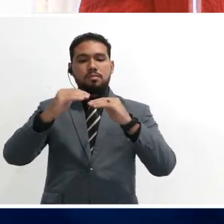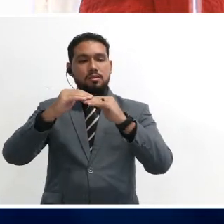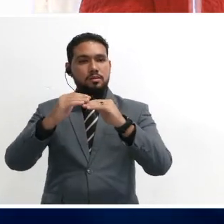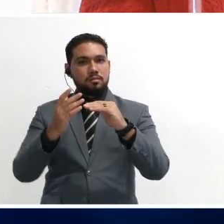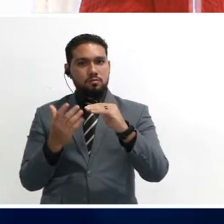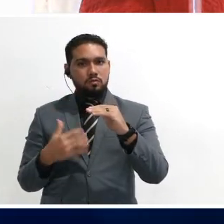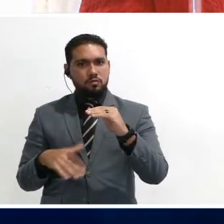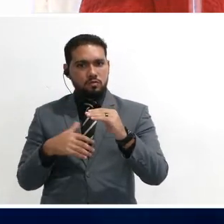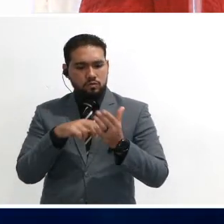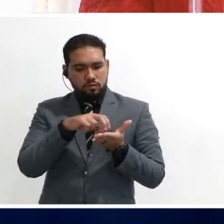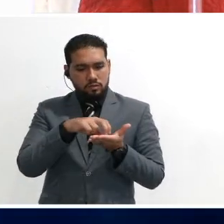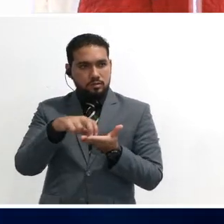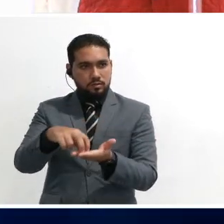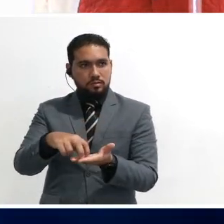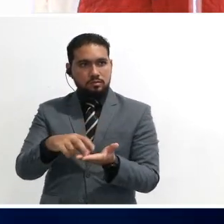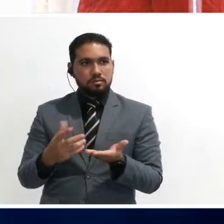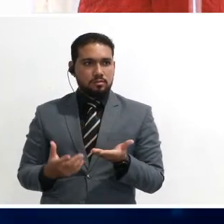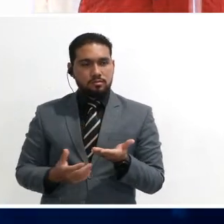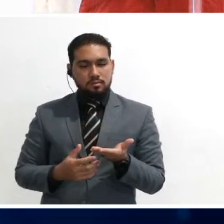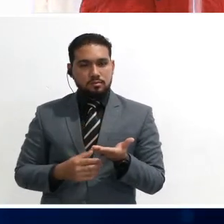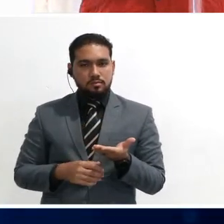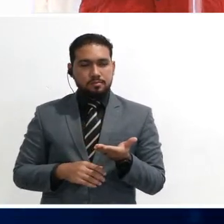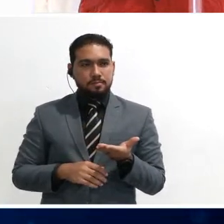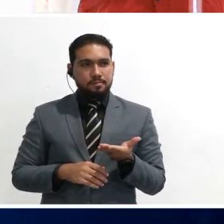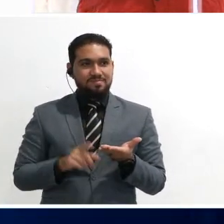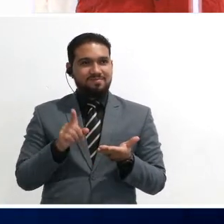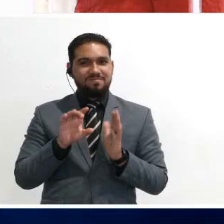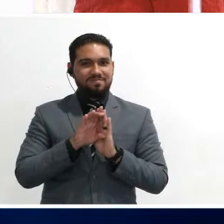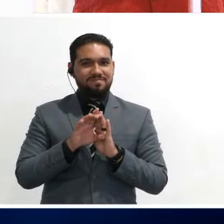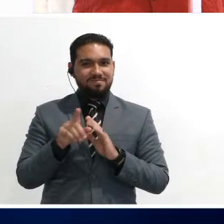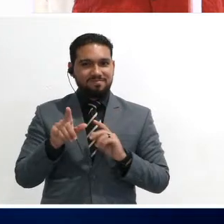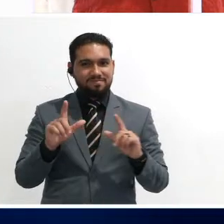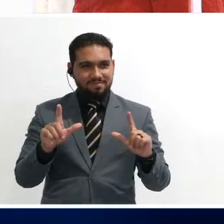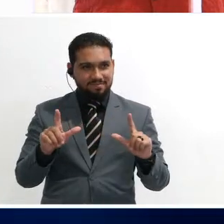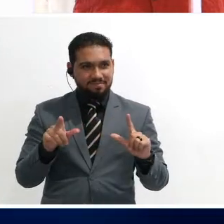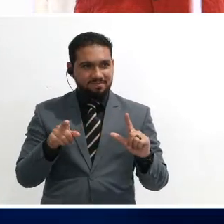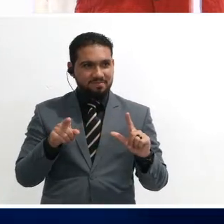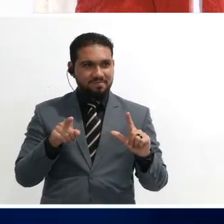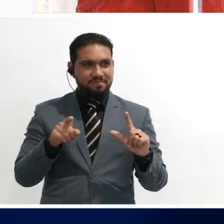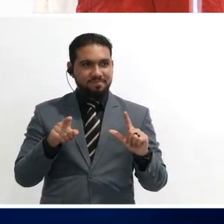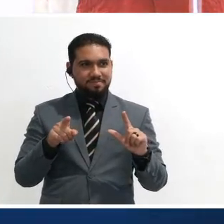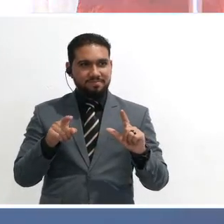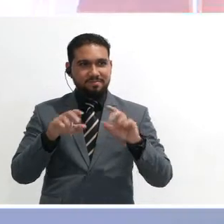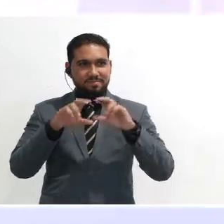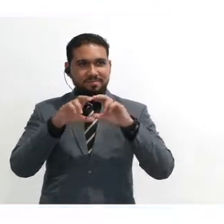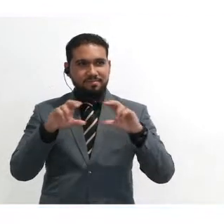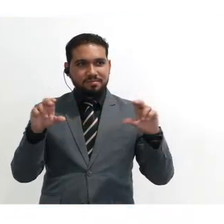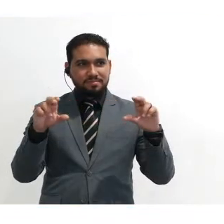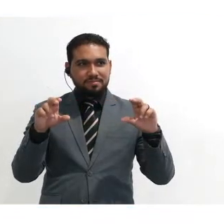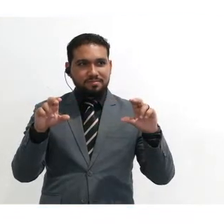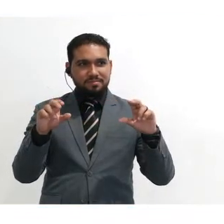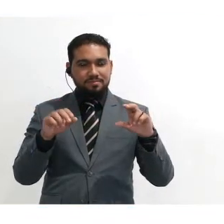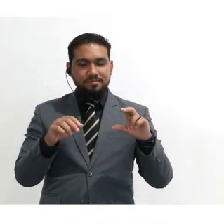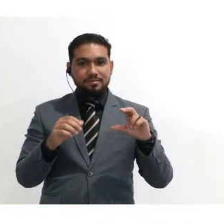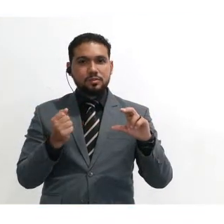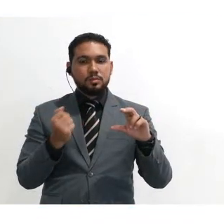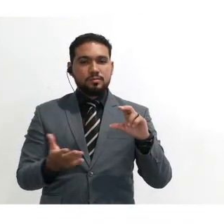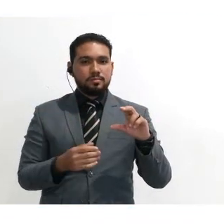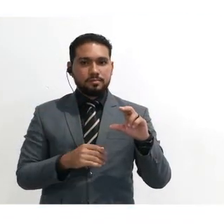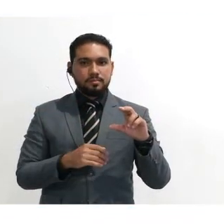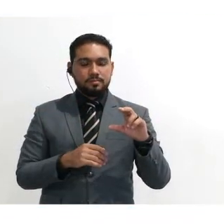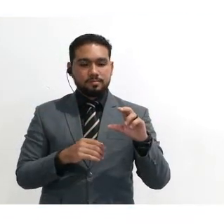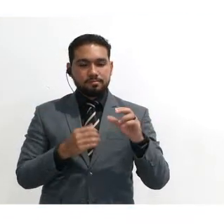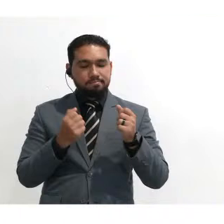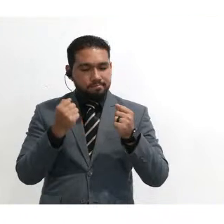So an example of one of these parts is happens to be a multi-chip part. There's two chips in this fan-out